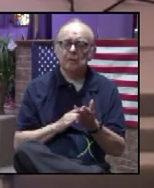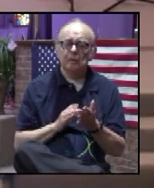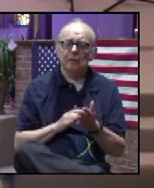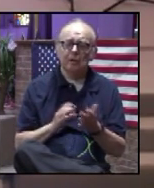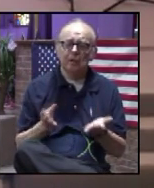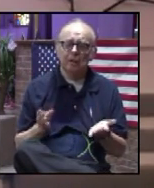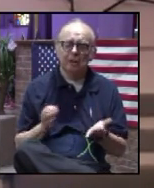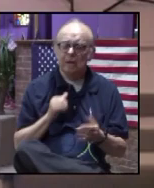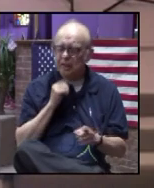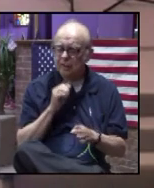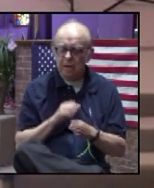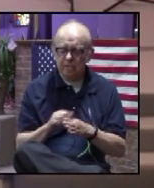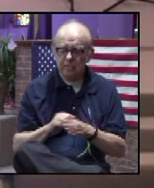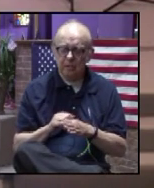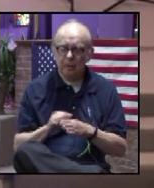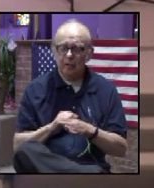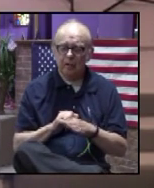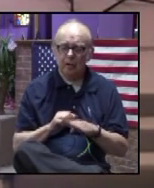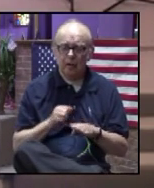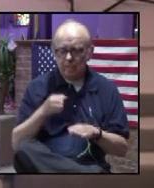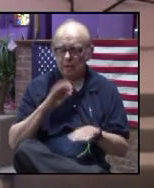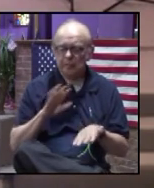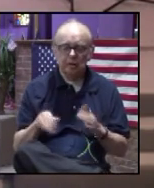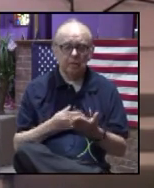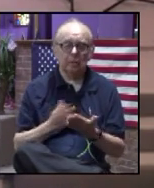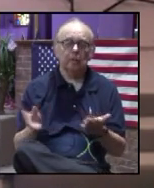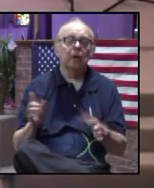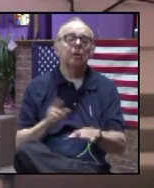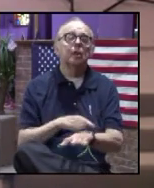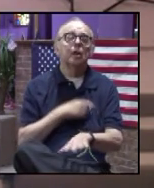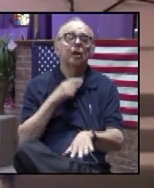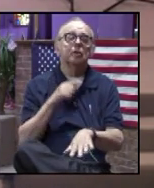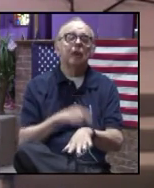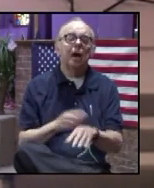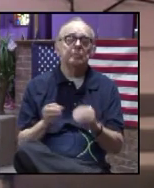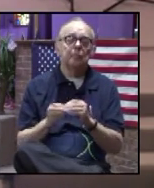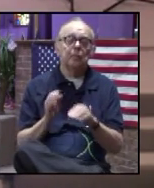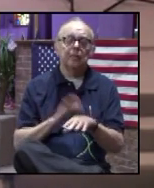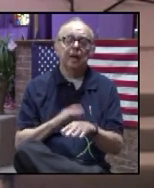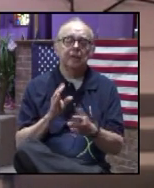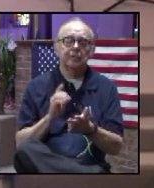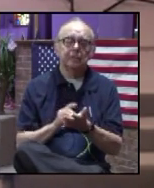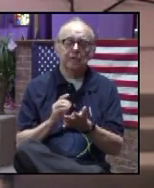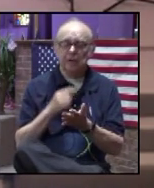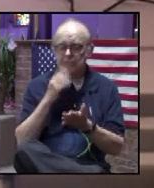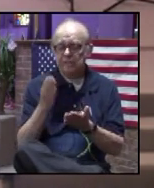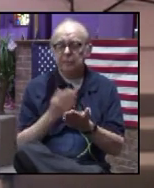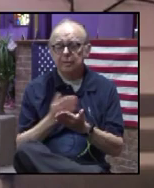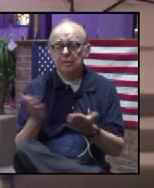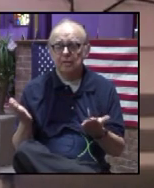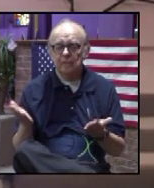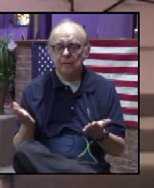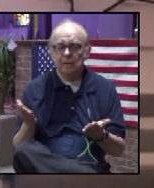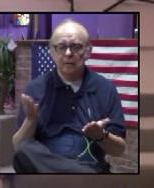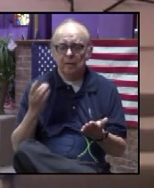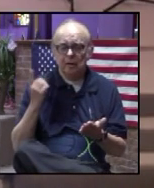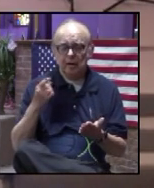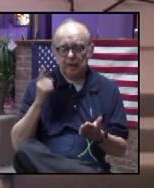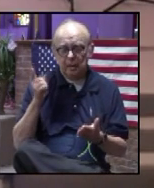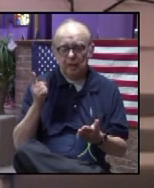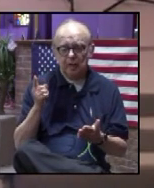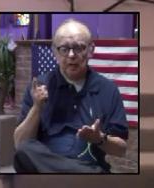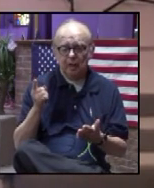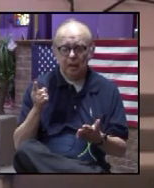He's not practicing. He's been doing this for a lot longer than they have been. And let me tell you something. I think he knows how it